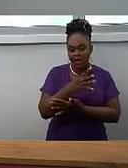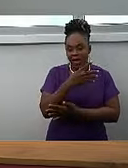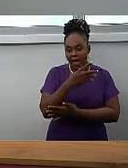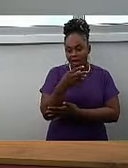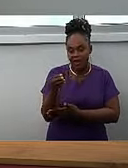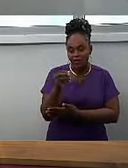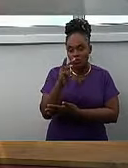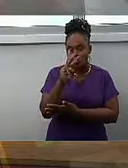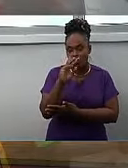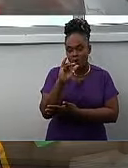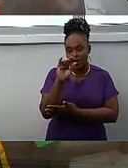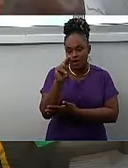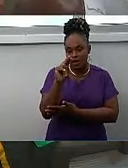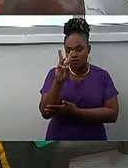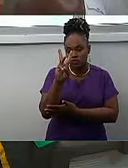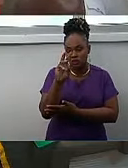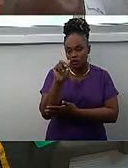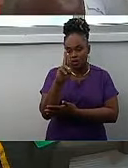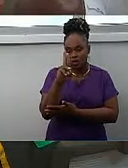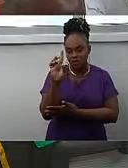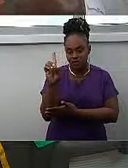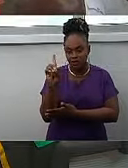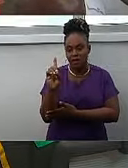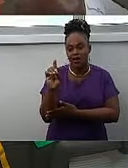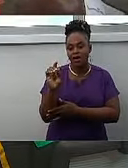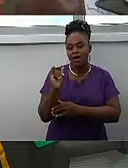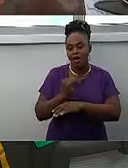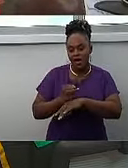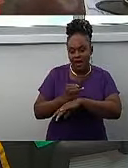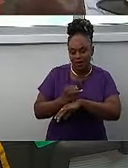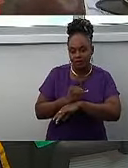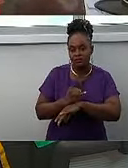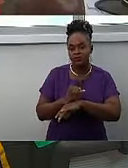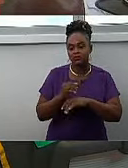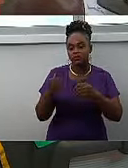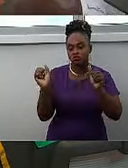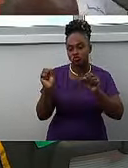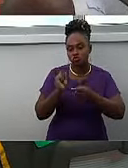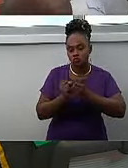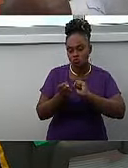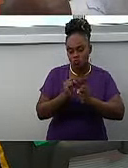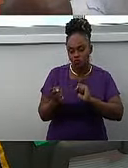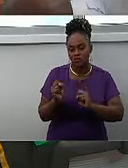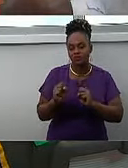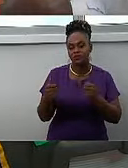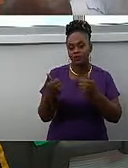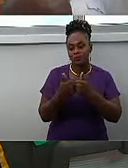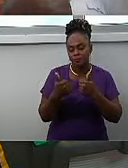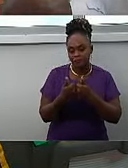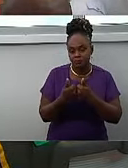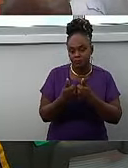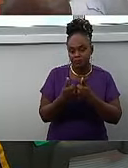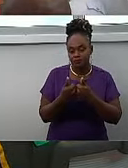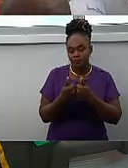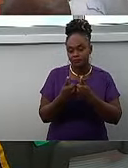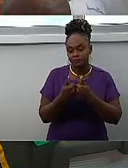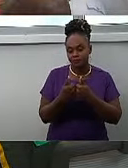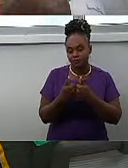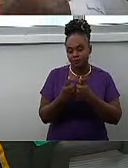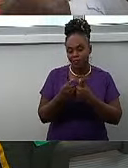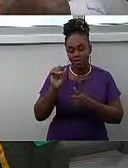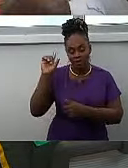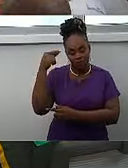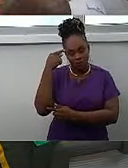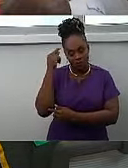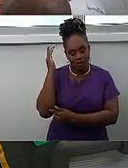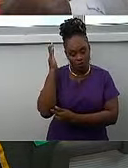School Games. In this session of Parliament, my government will continue to emphasize